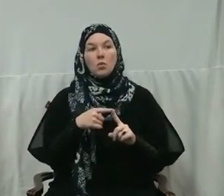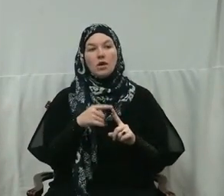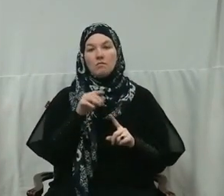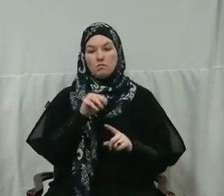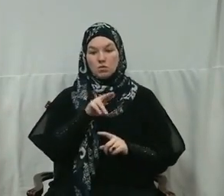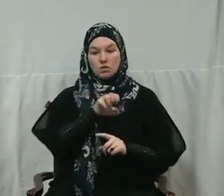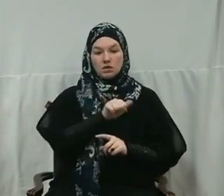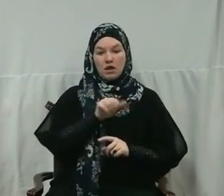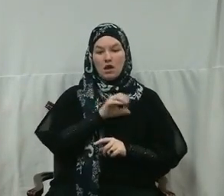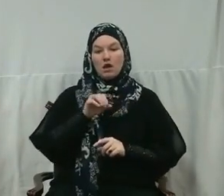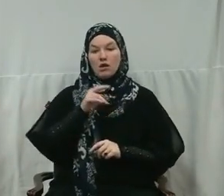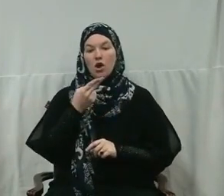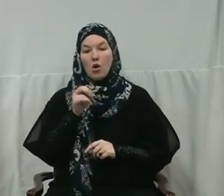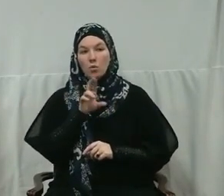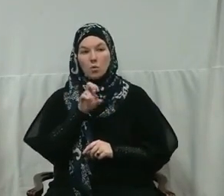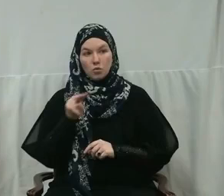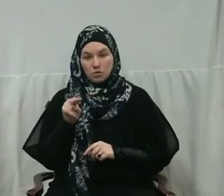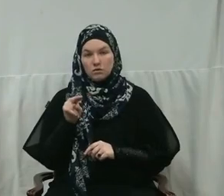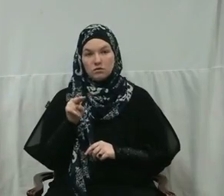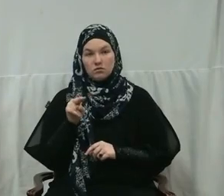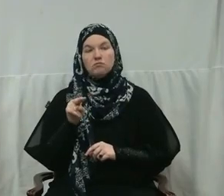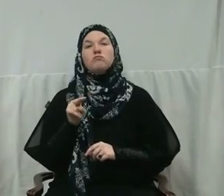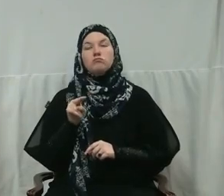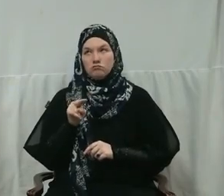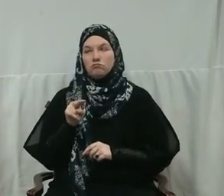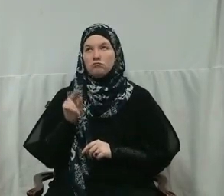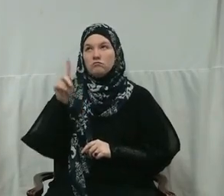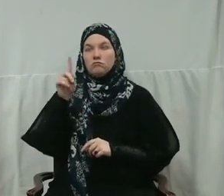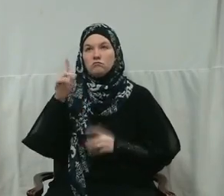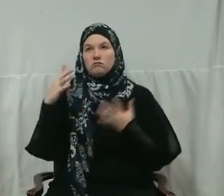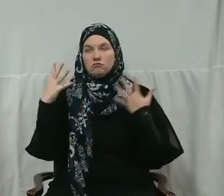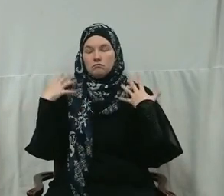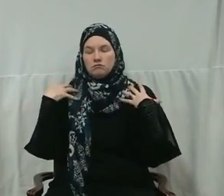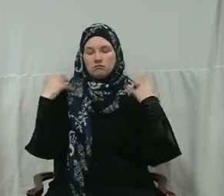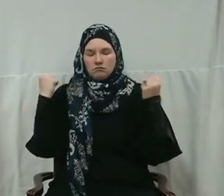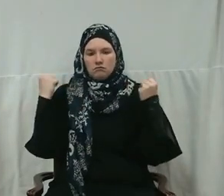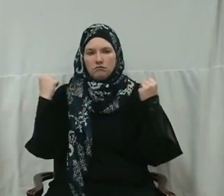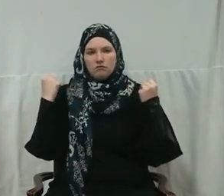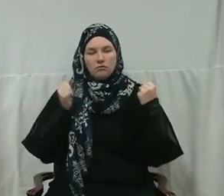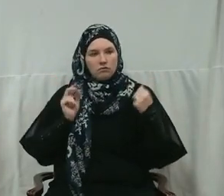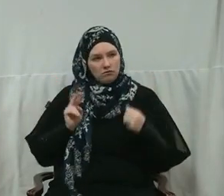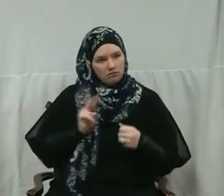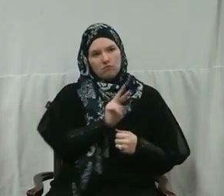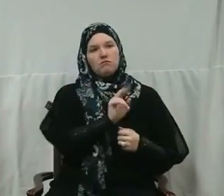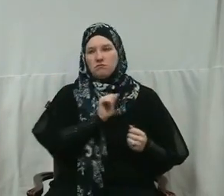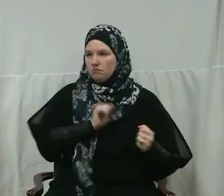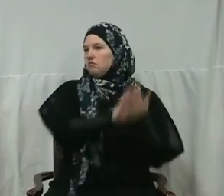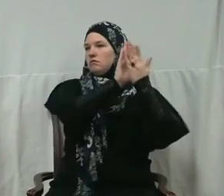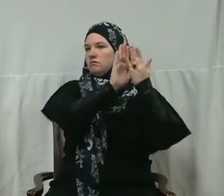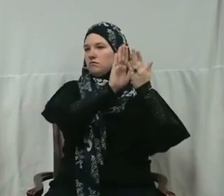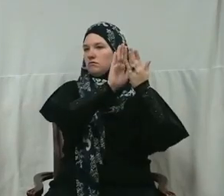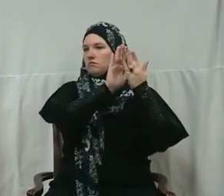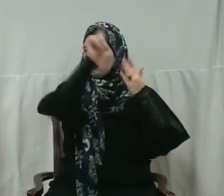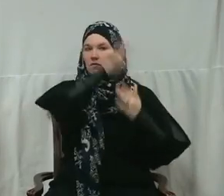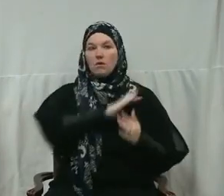and Harun took them seriously, they got the courage to go and face up to Pharaoh. Just by the